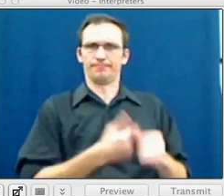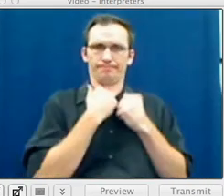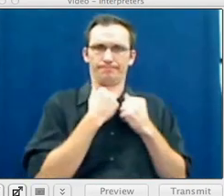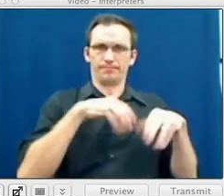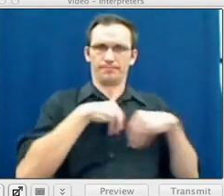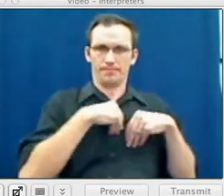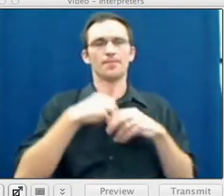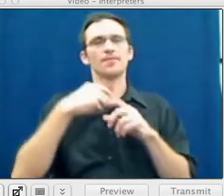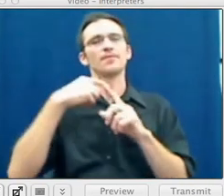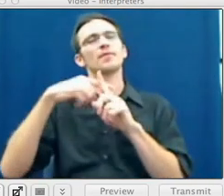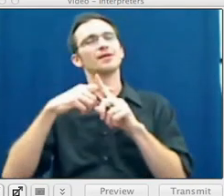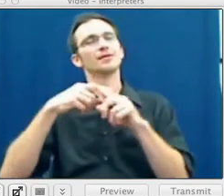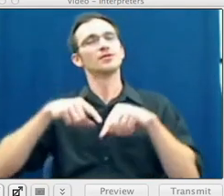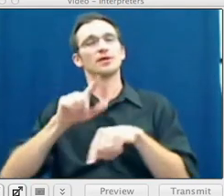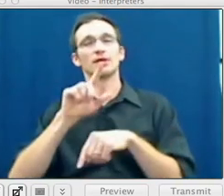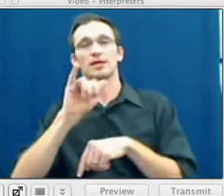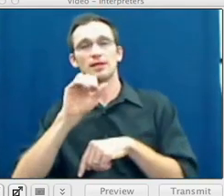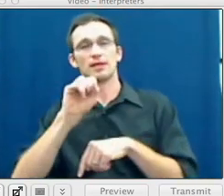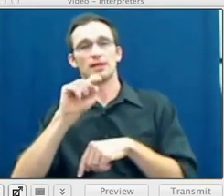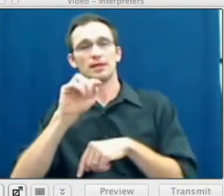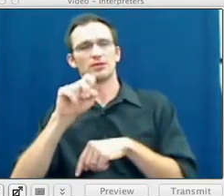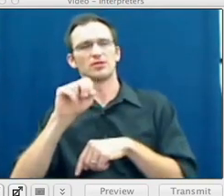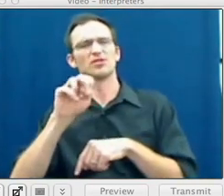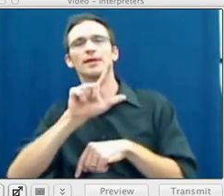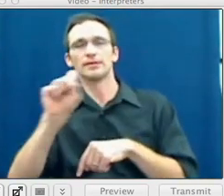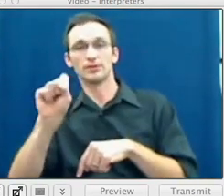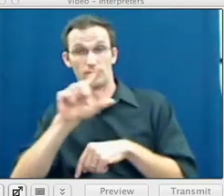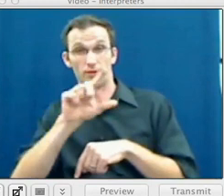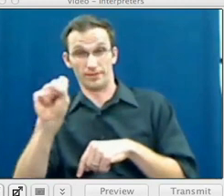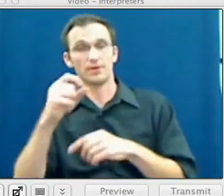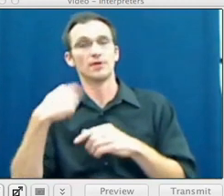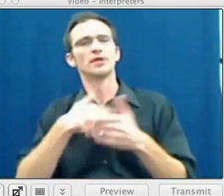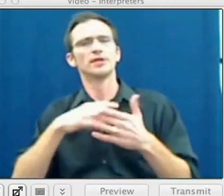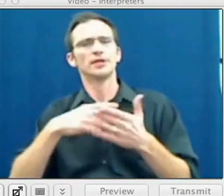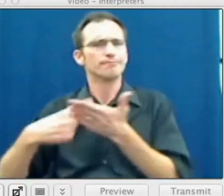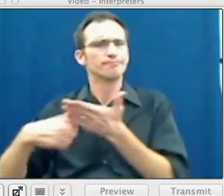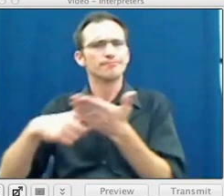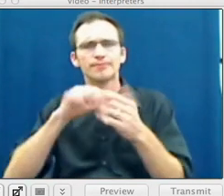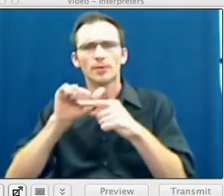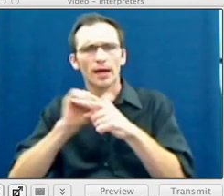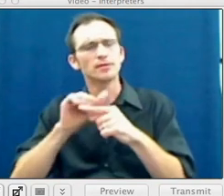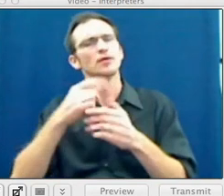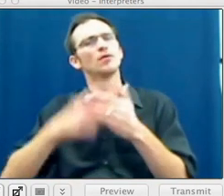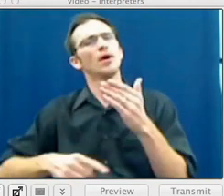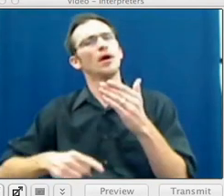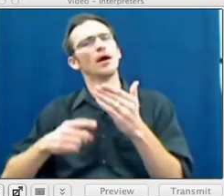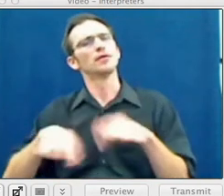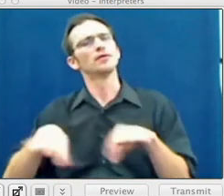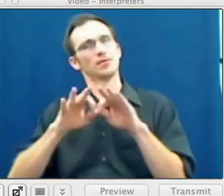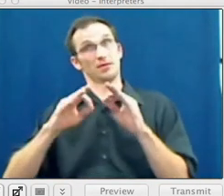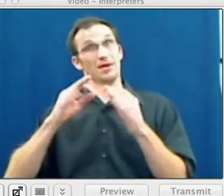the listserv with practicing what does it mean to identify and articulate demands and